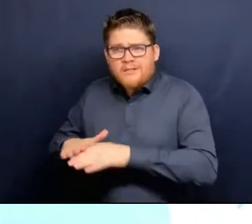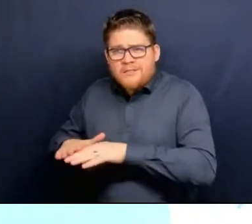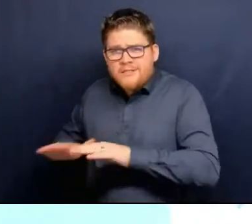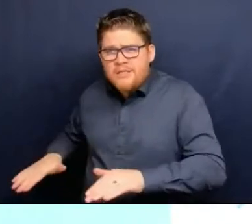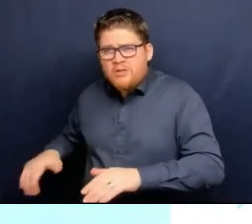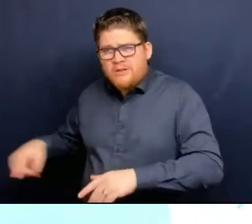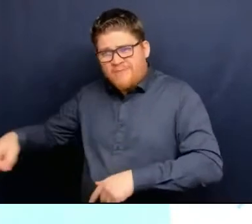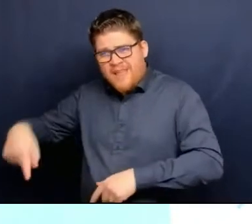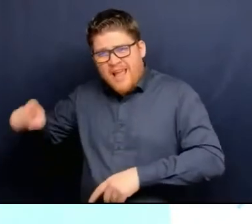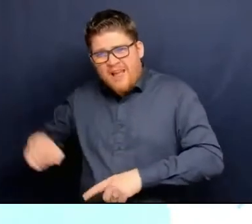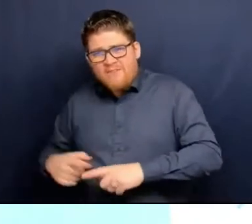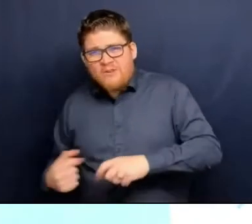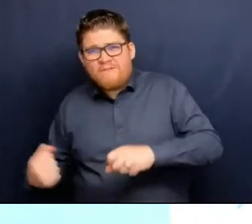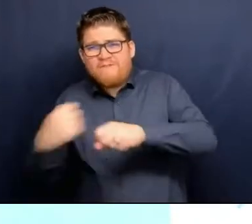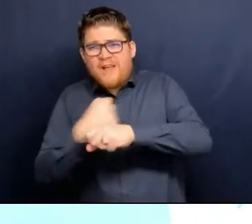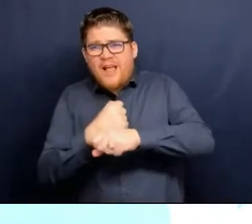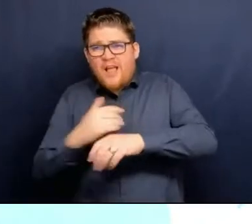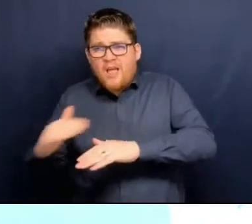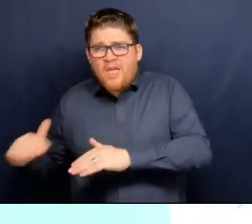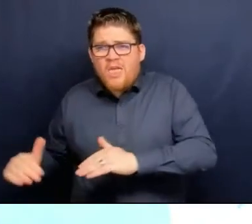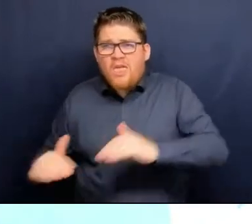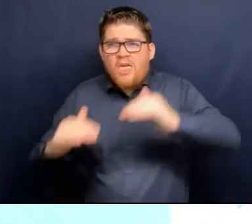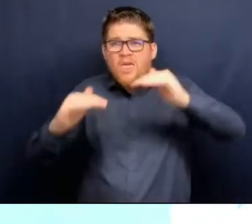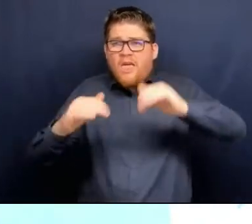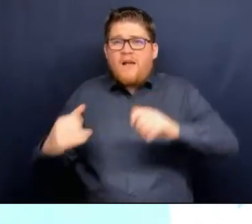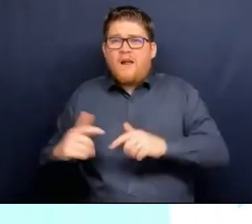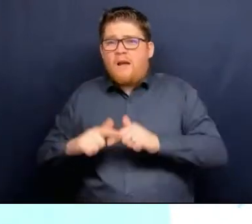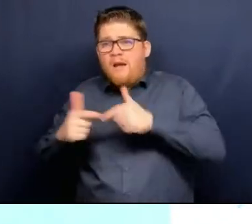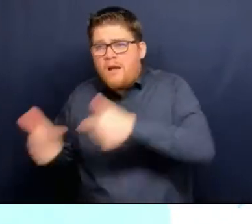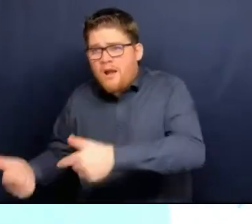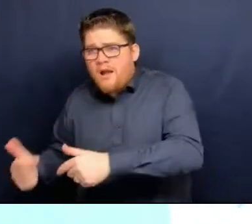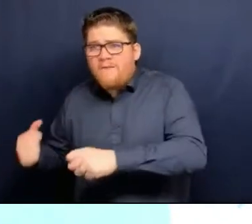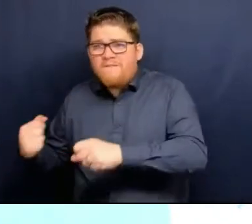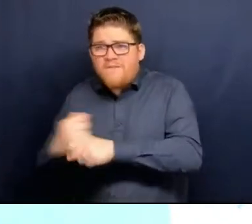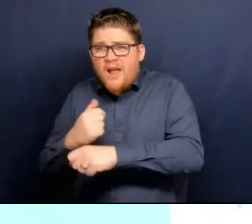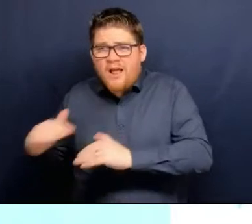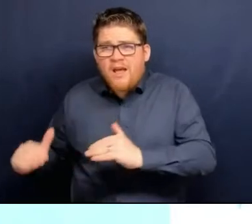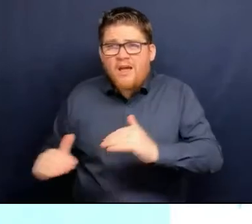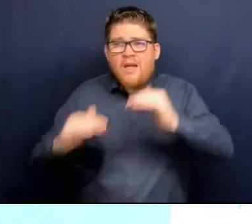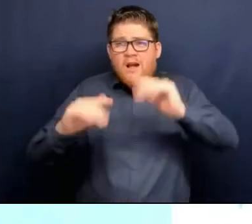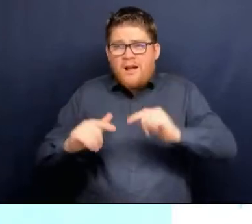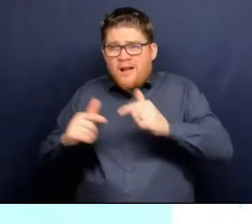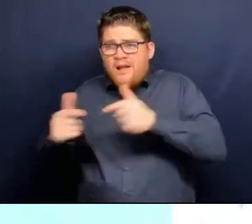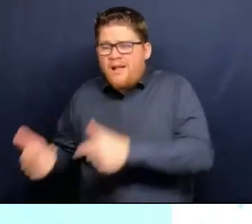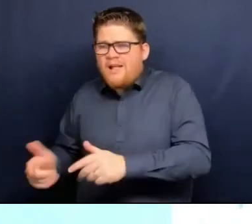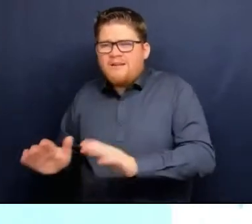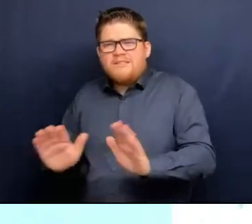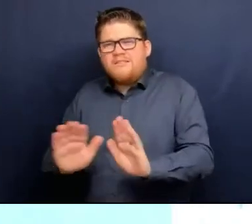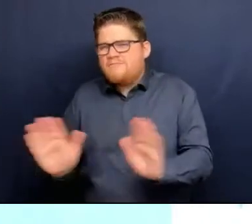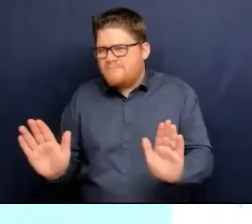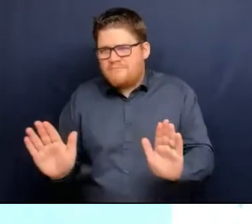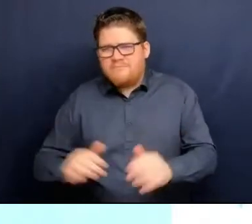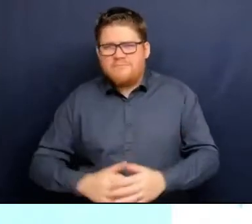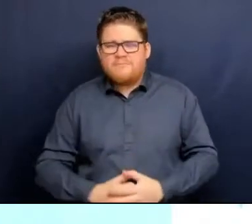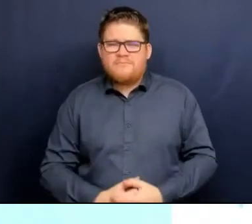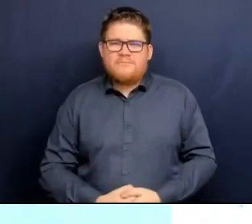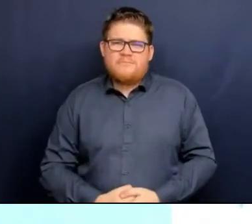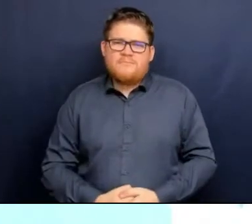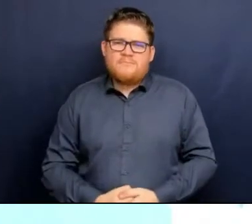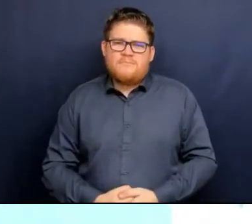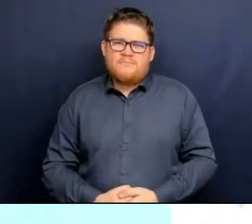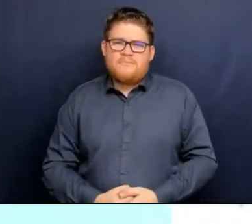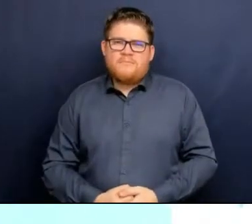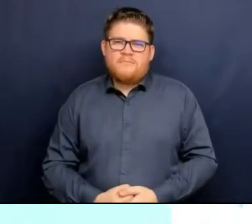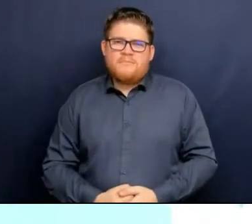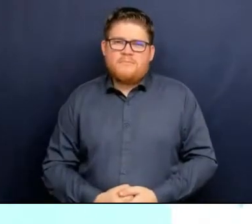Since the passage of the Declaration on the Rights of Indigenous People Act in 2019, our communities have faced a lot of